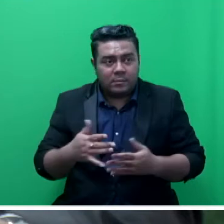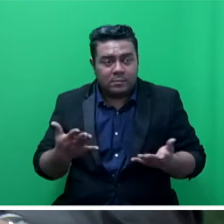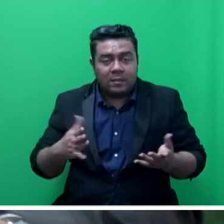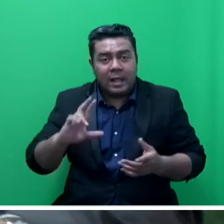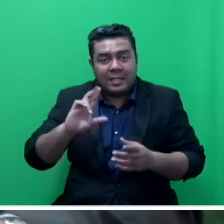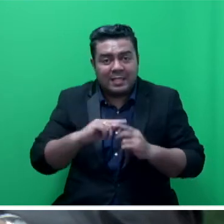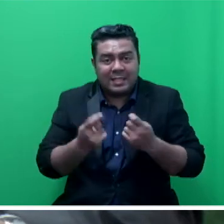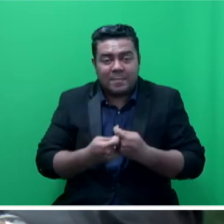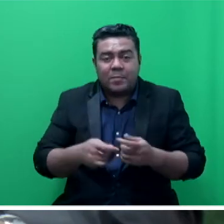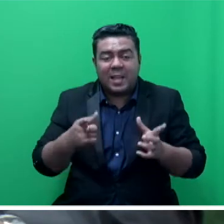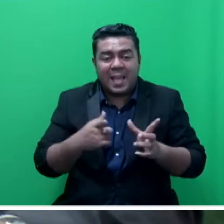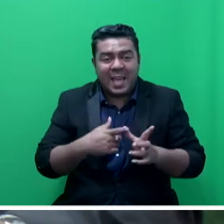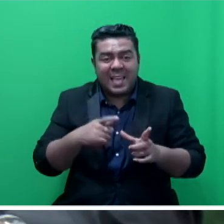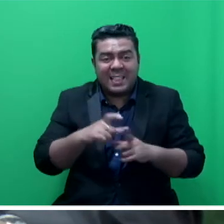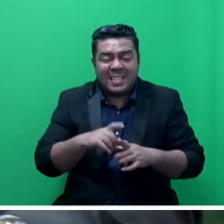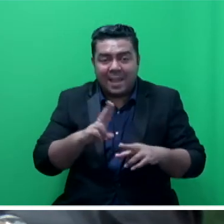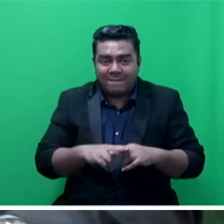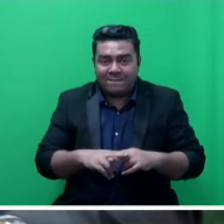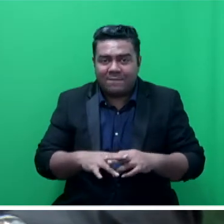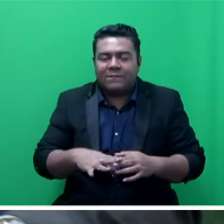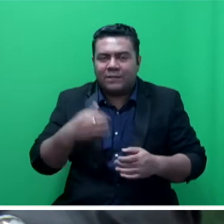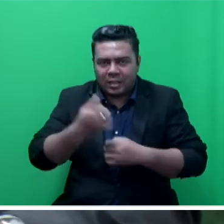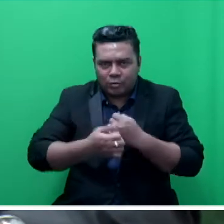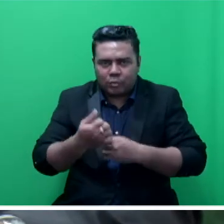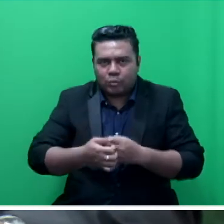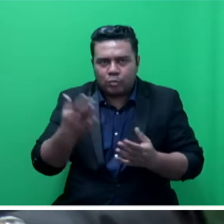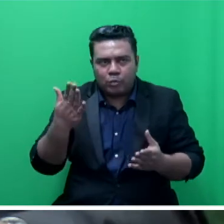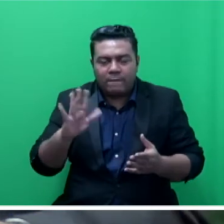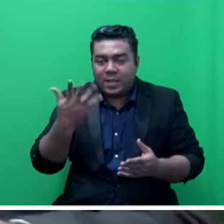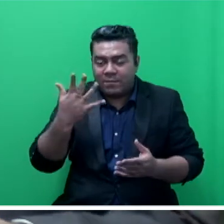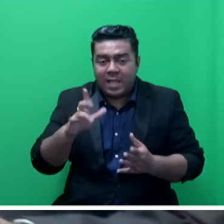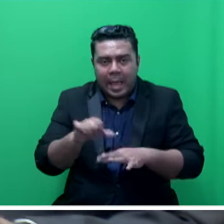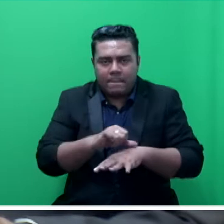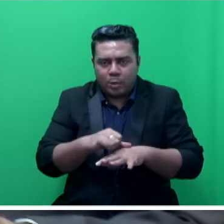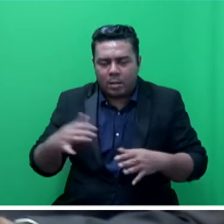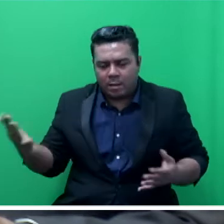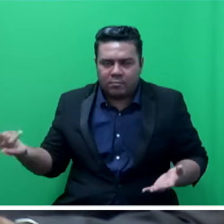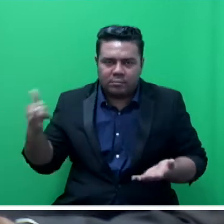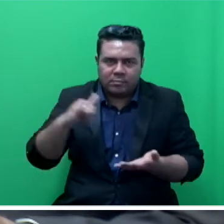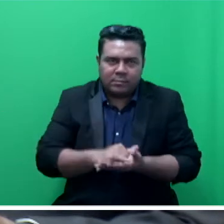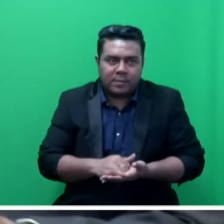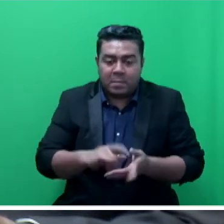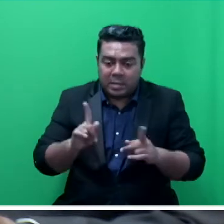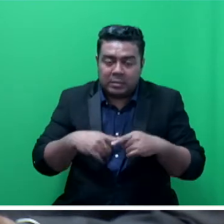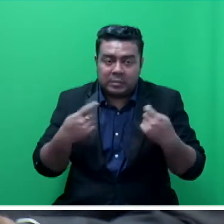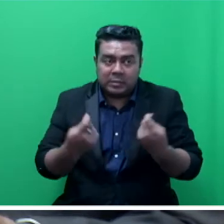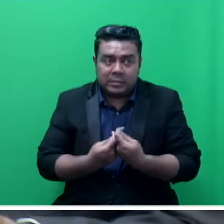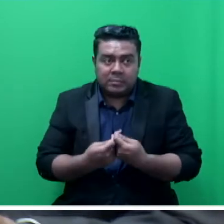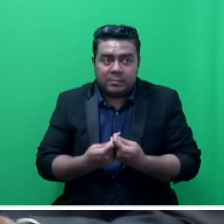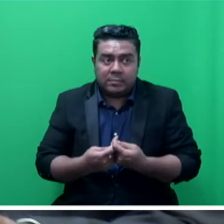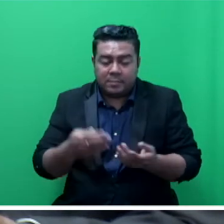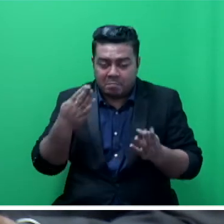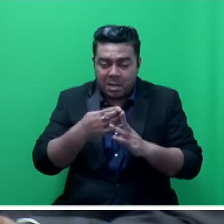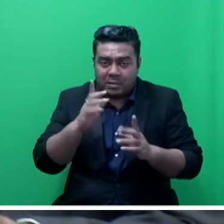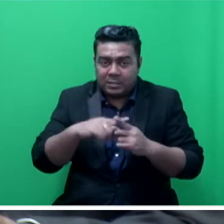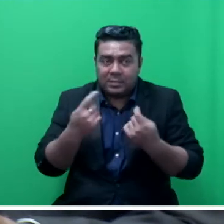8 ADF engineering personnel has arrived on 5th April, followed by the main team, and the main team will